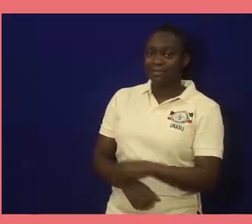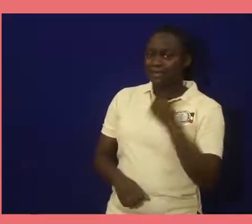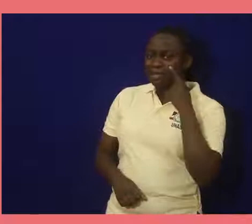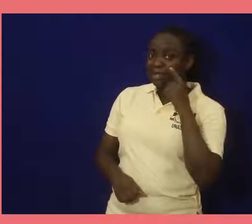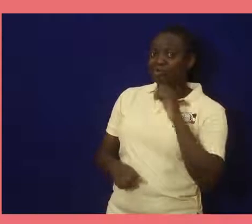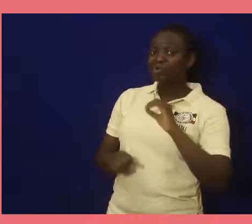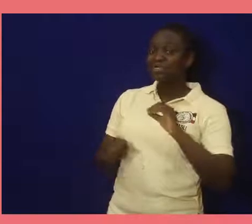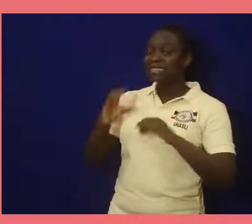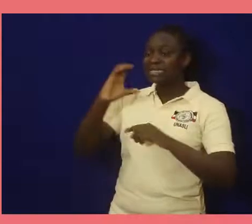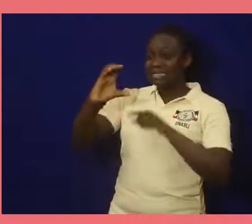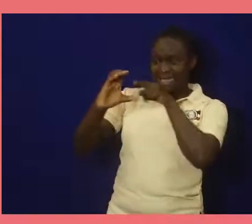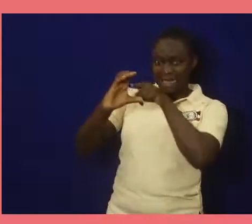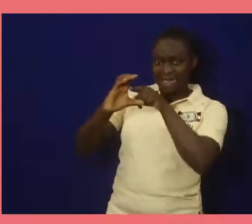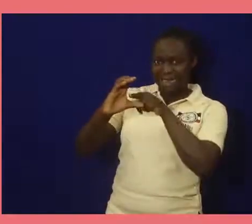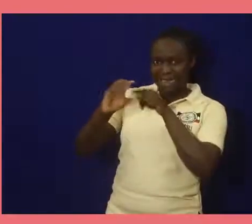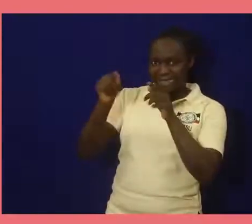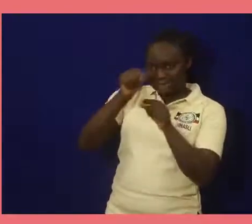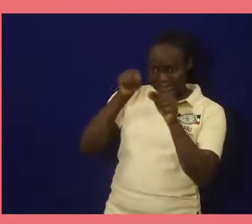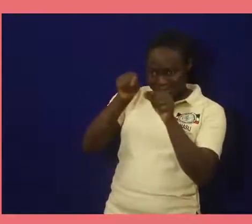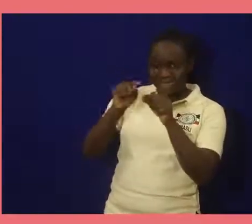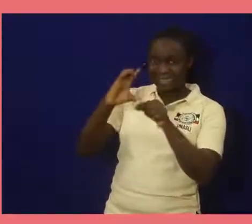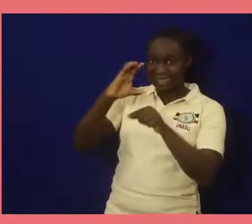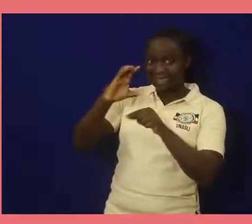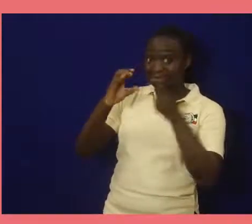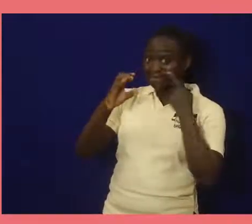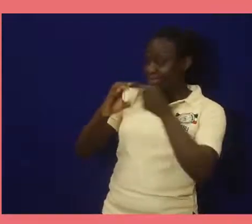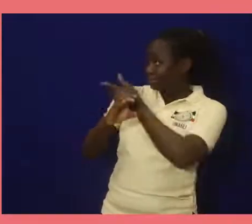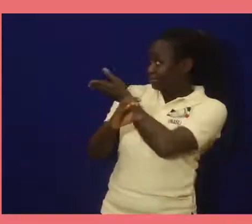see C?